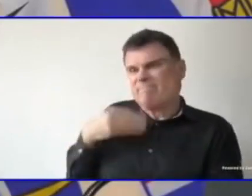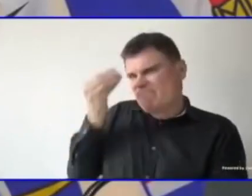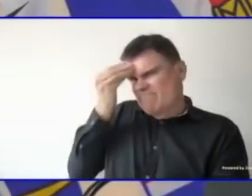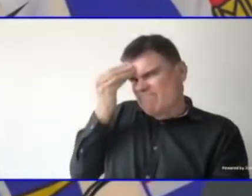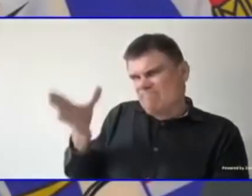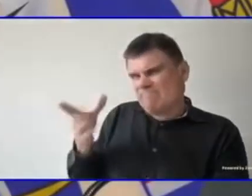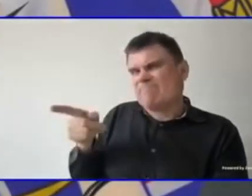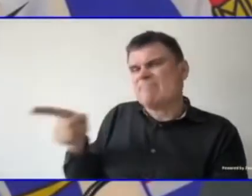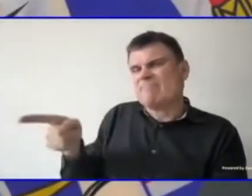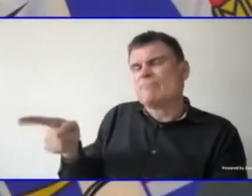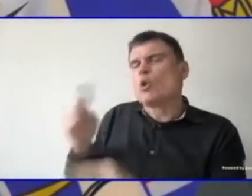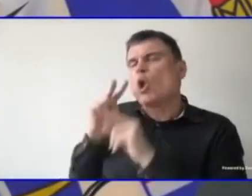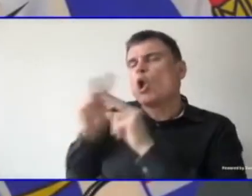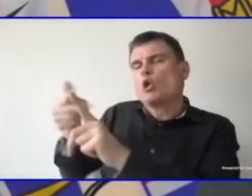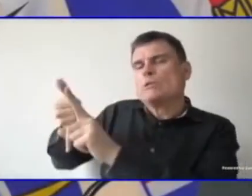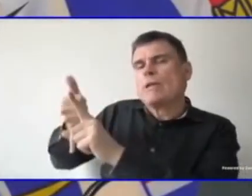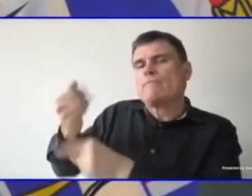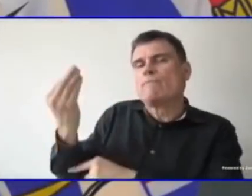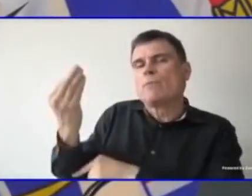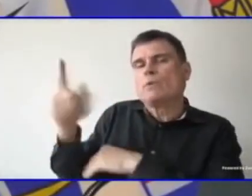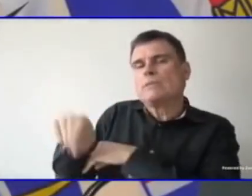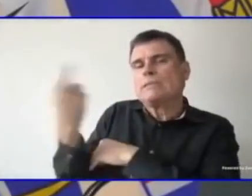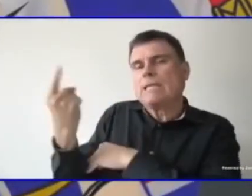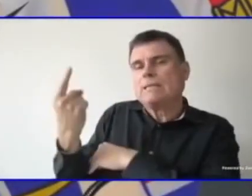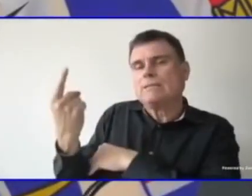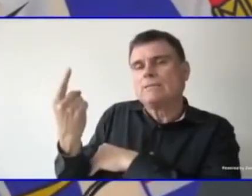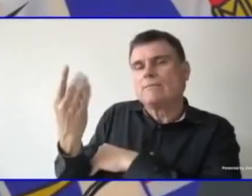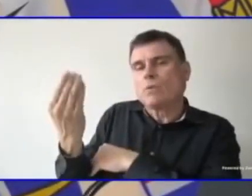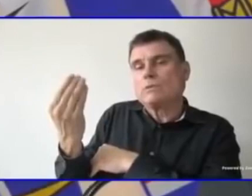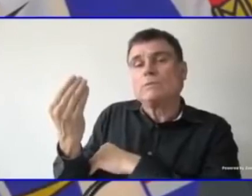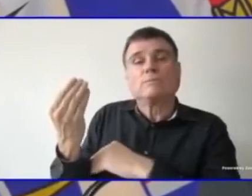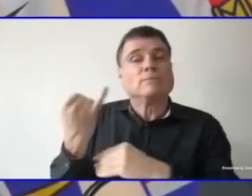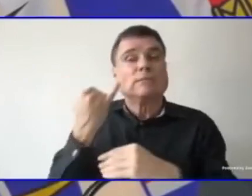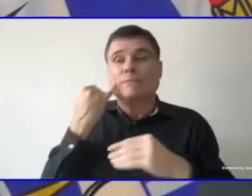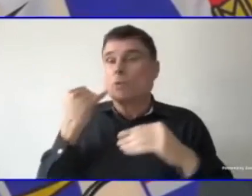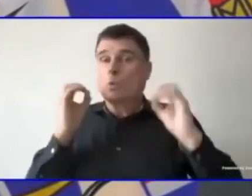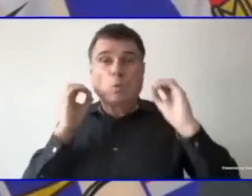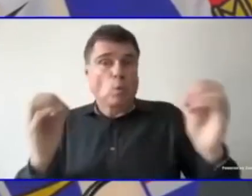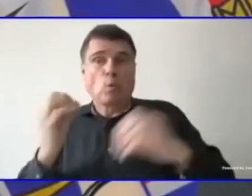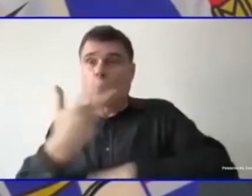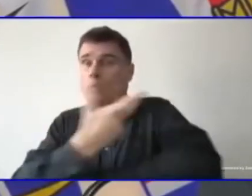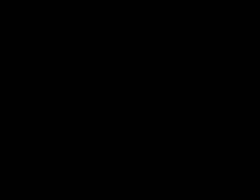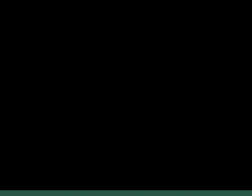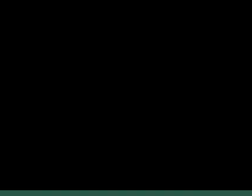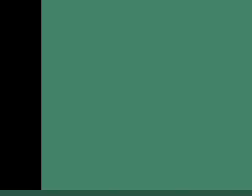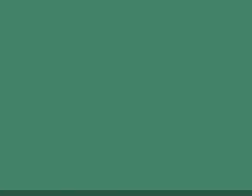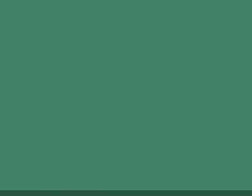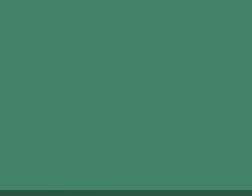positive for COVID, needs to stay away from others and monitor and self-isolate for 10 days.